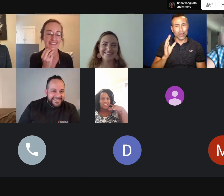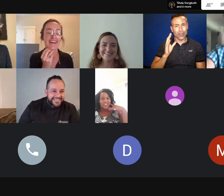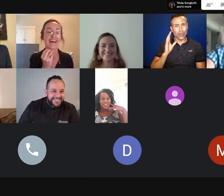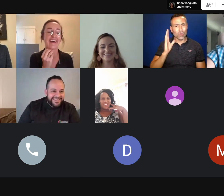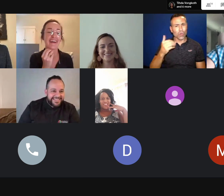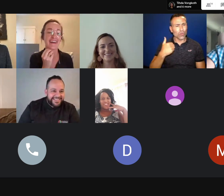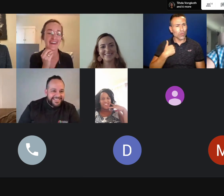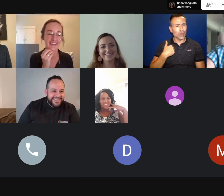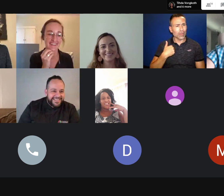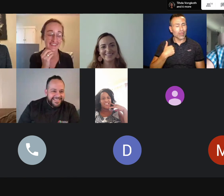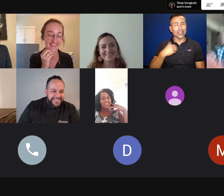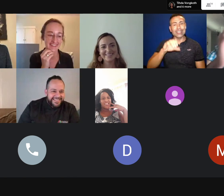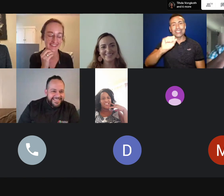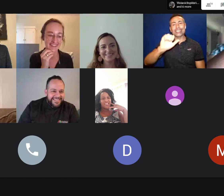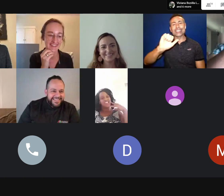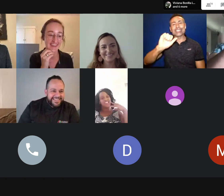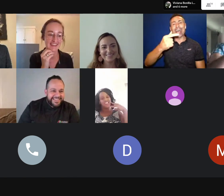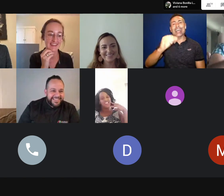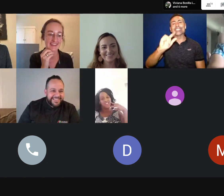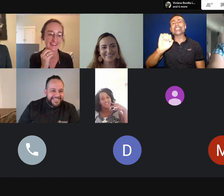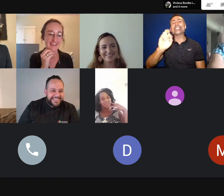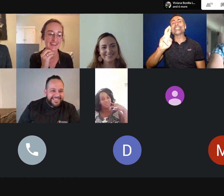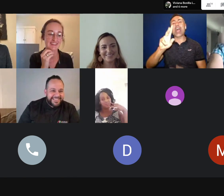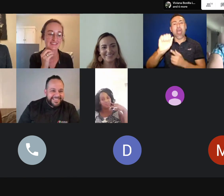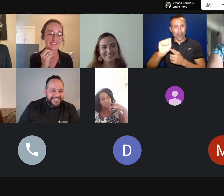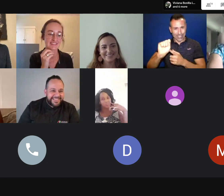Is it going to be a Sagittarius?